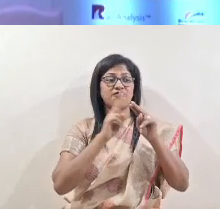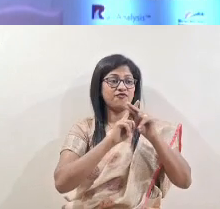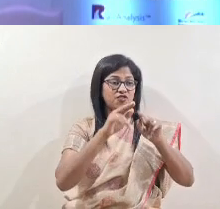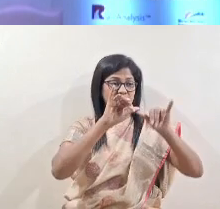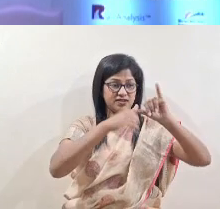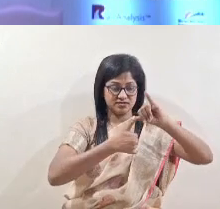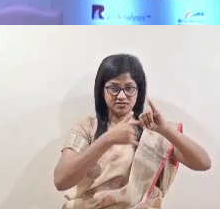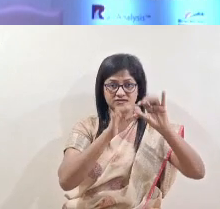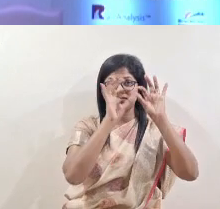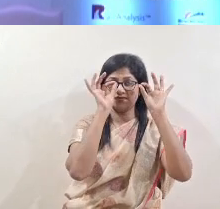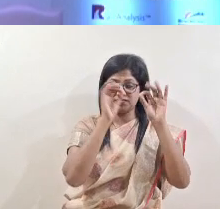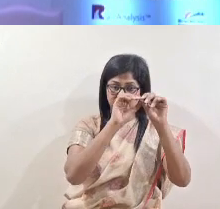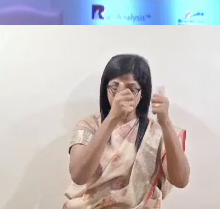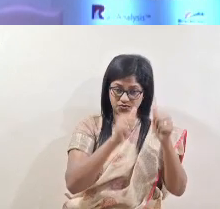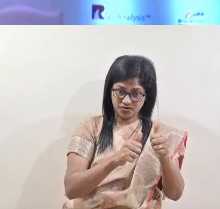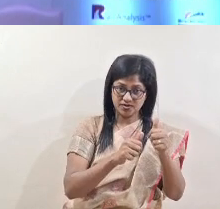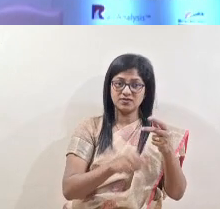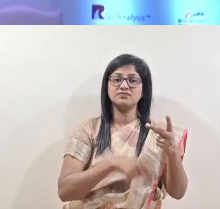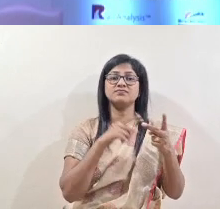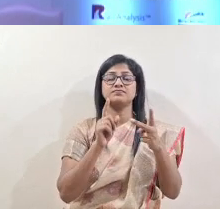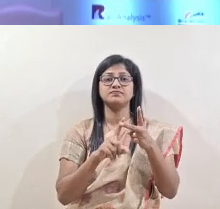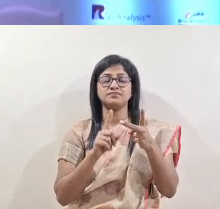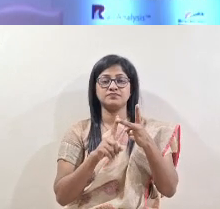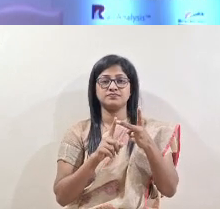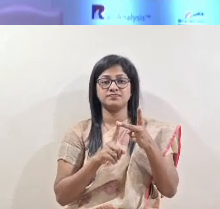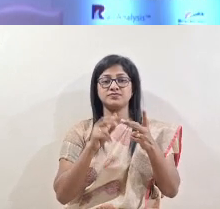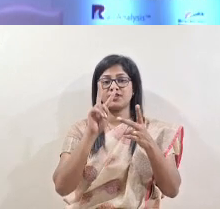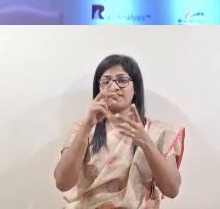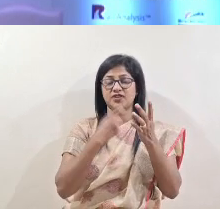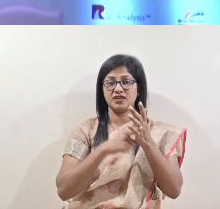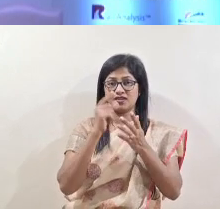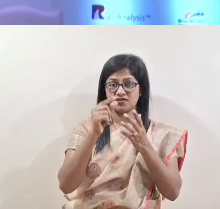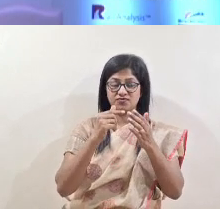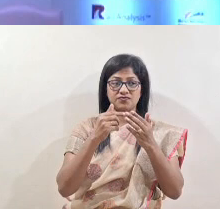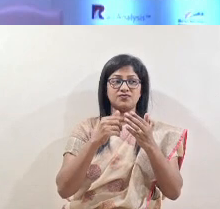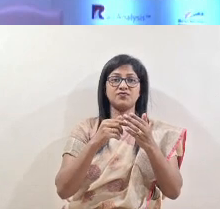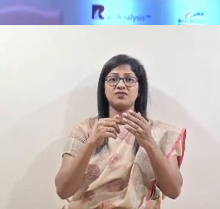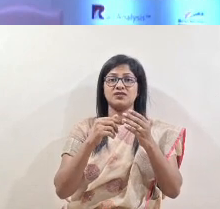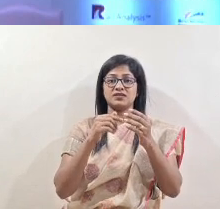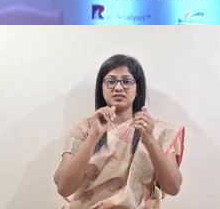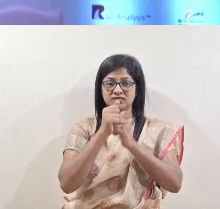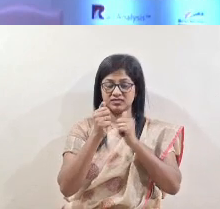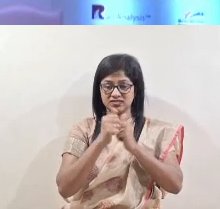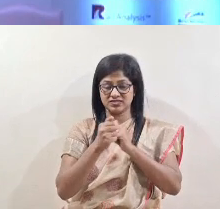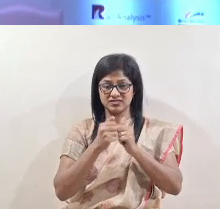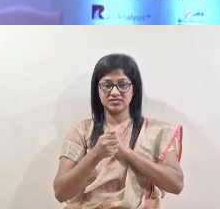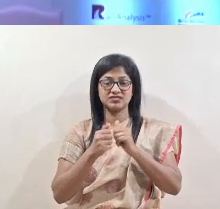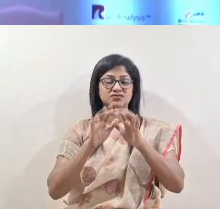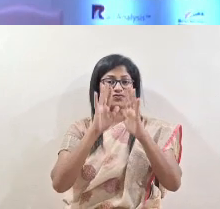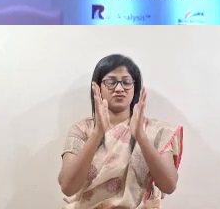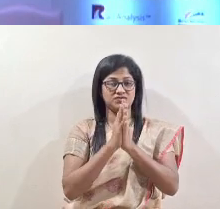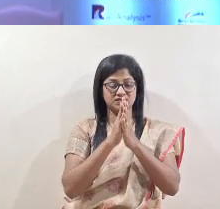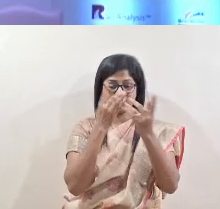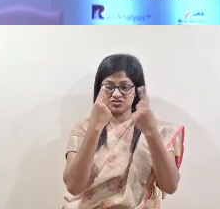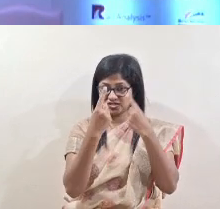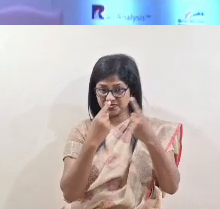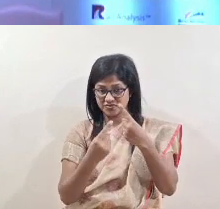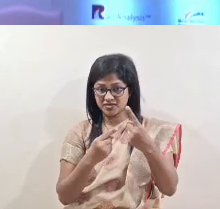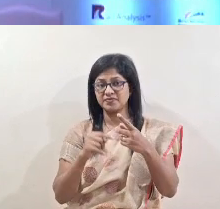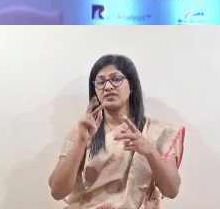adjusted model, that is we regressed the VRU crashes with all the variables, and then we regressed the VRU crashes with